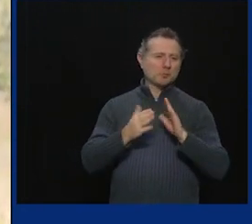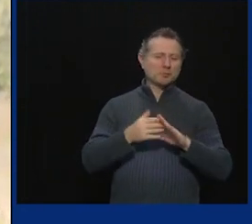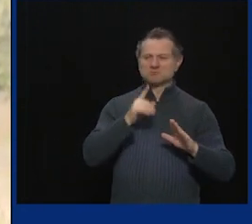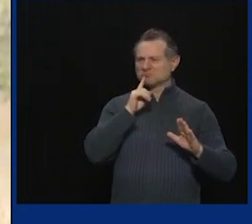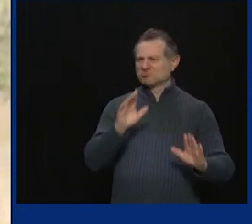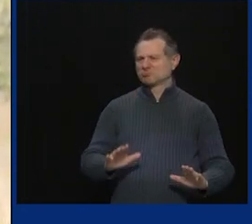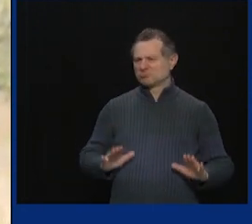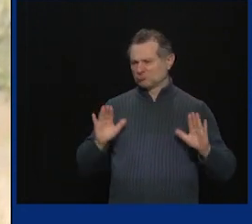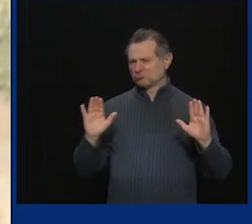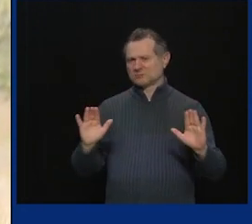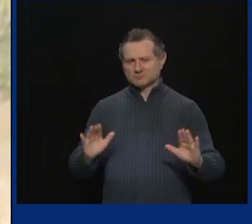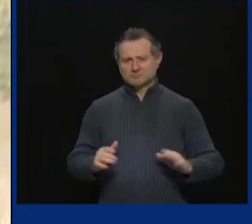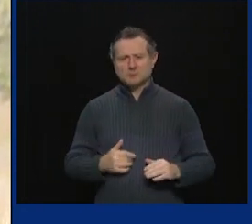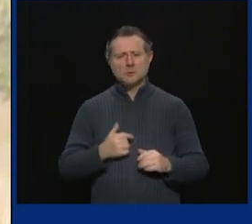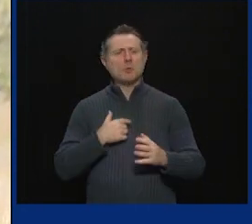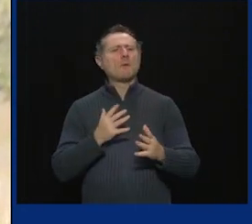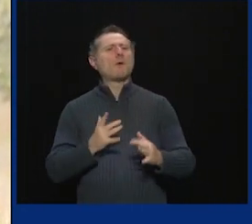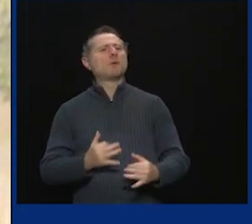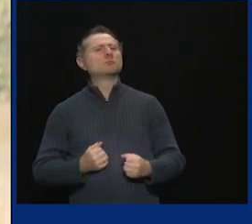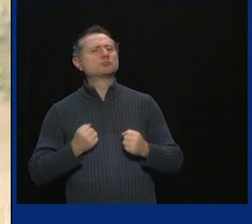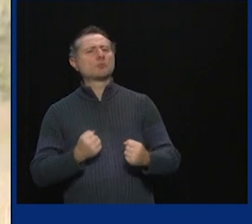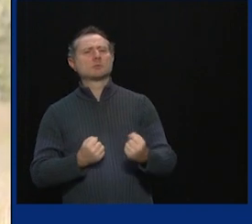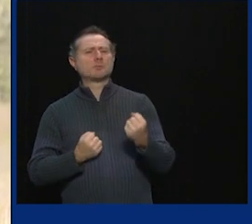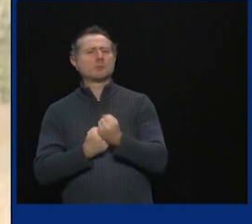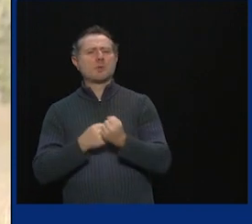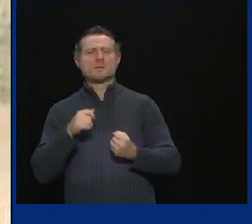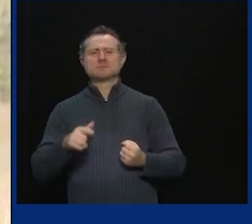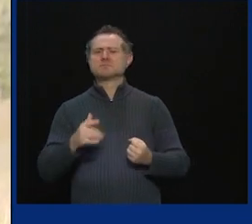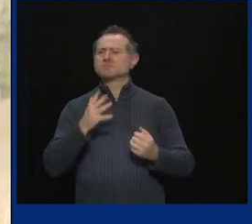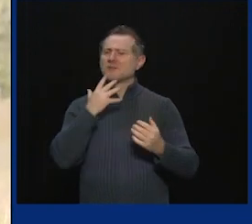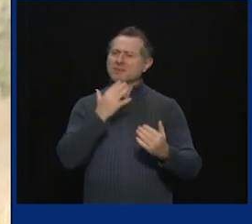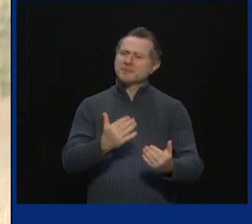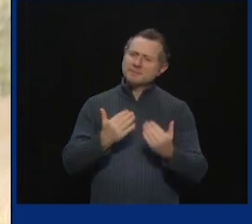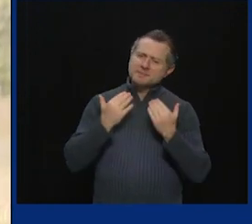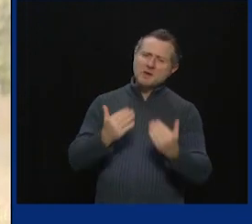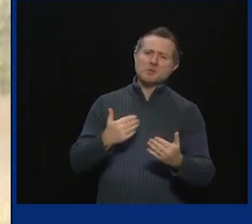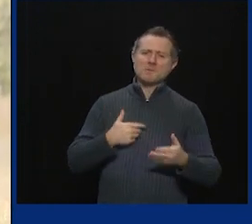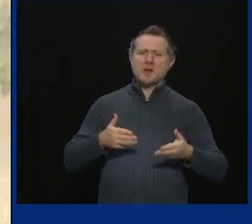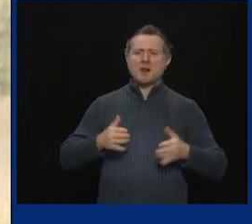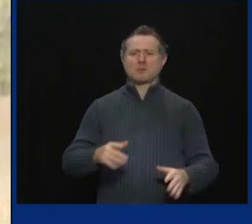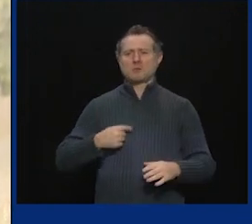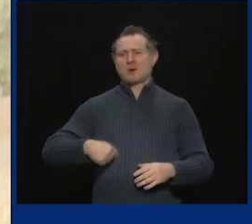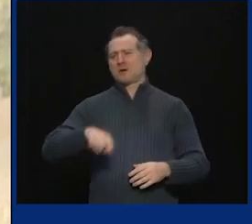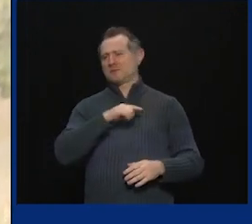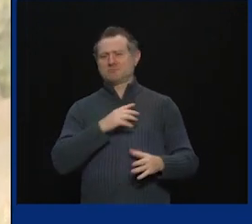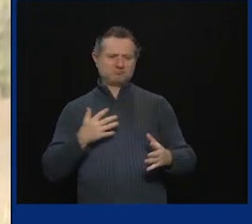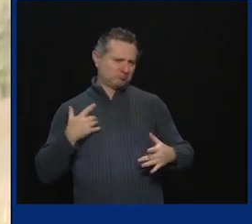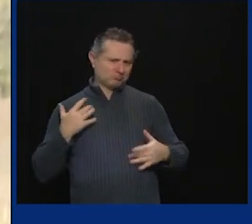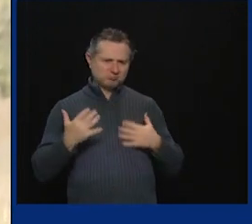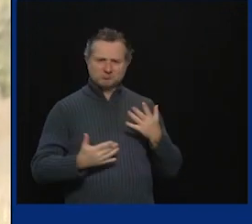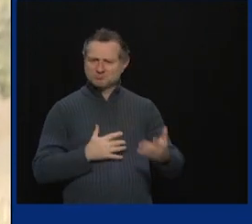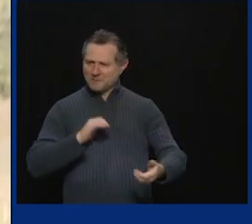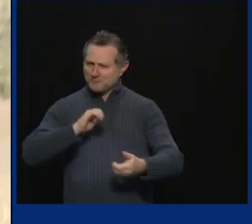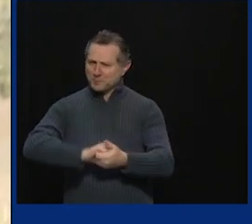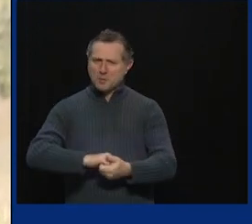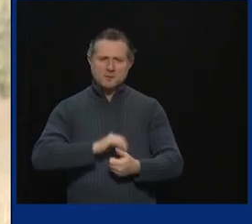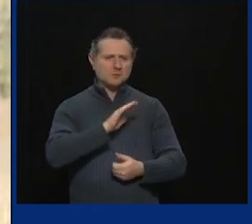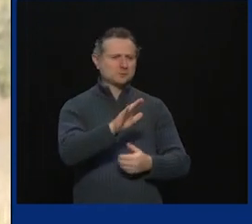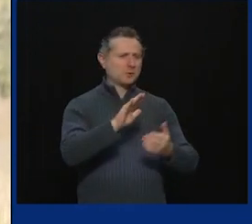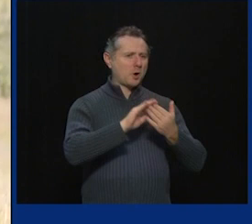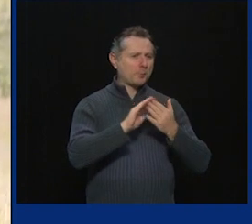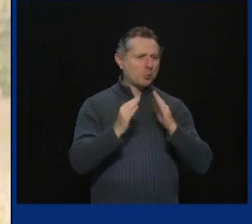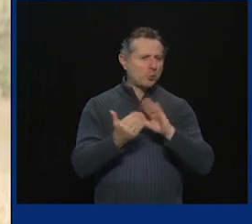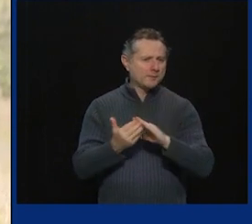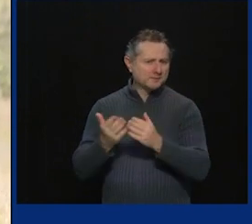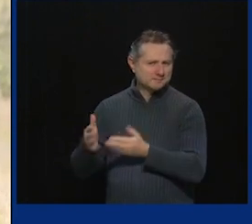we strongly support it. So thank you for allowing us to be a member of your community. We greatly